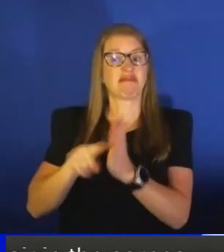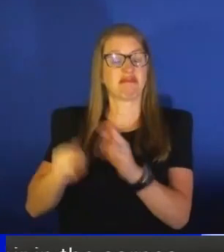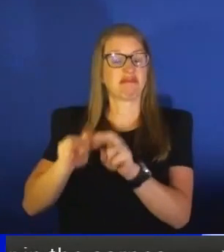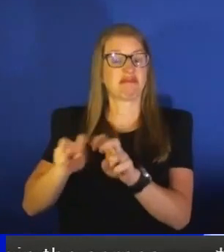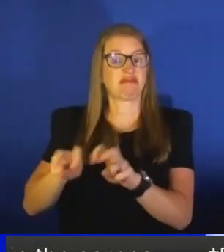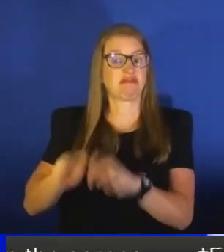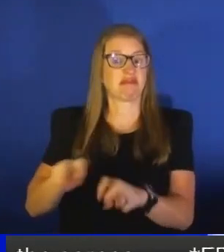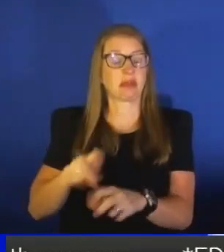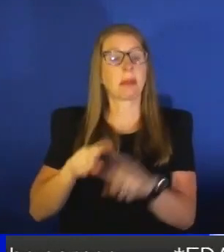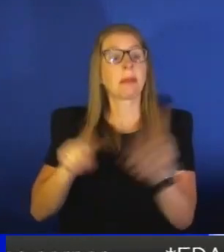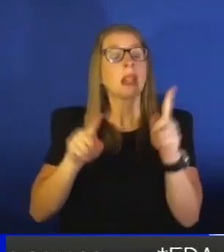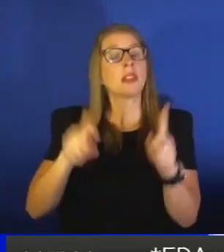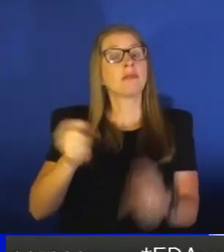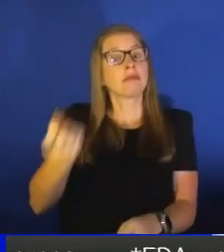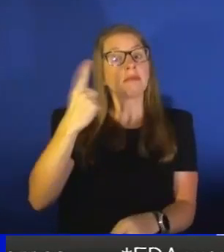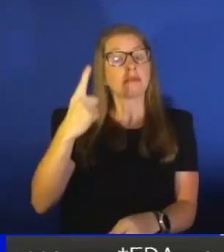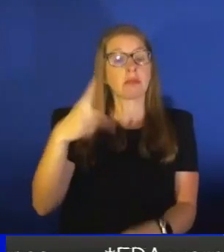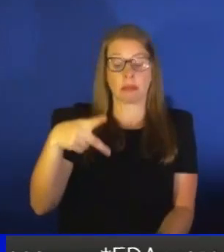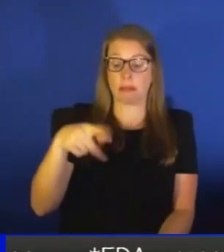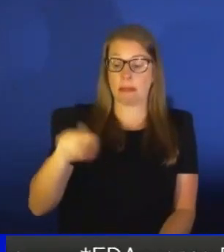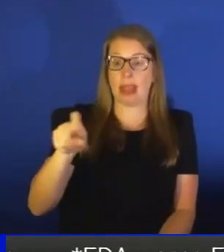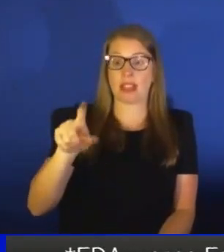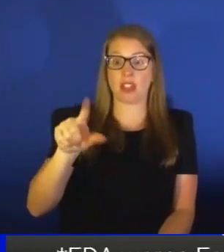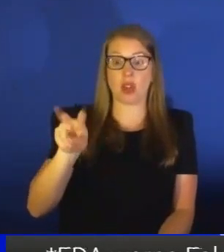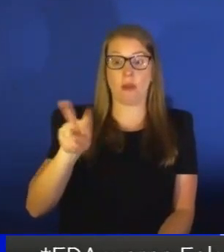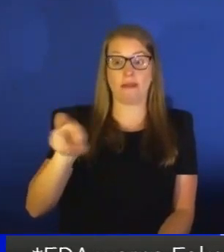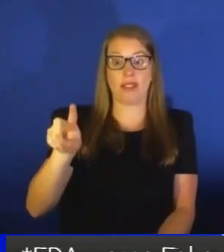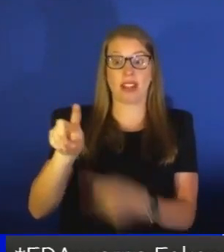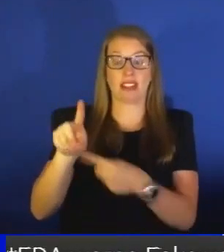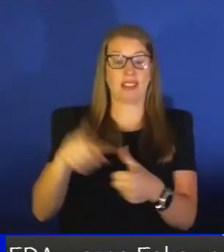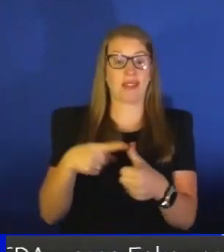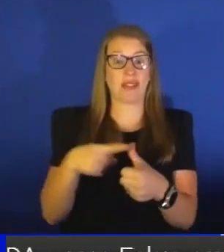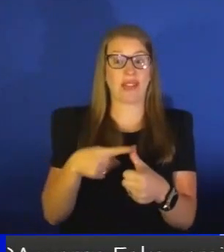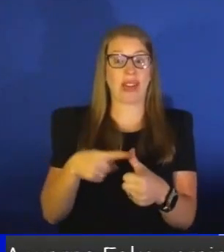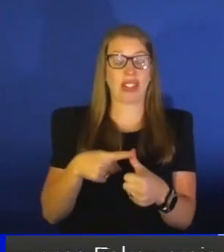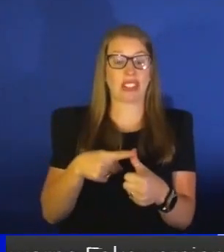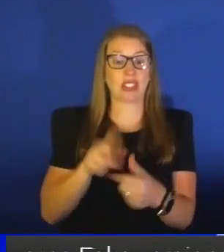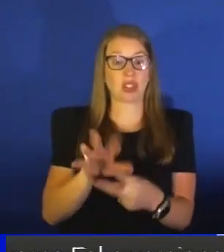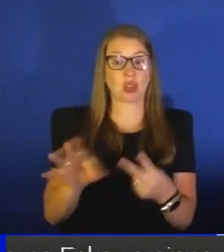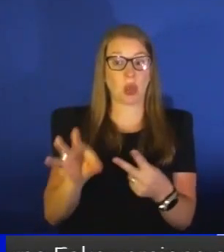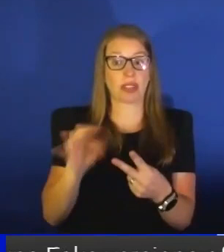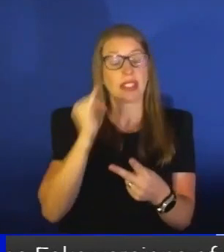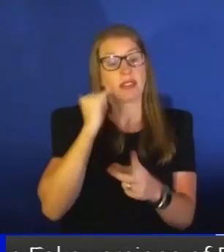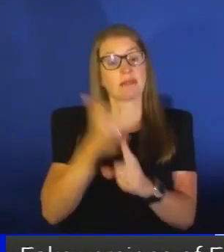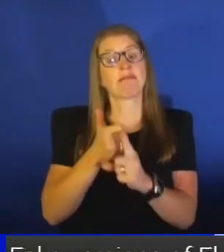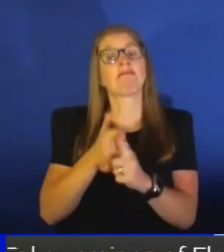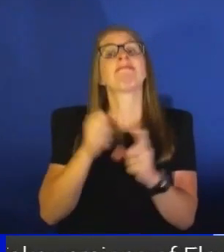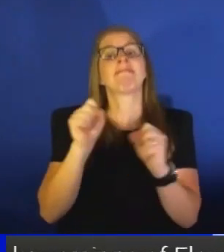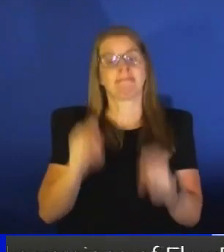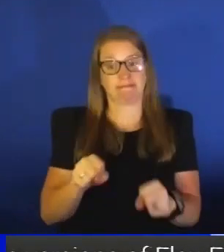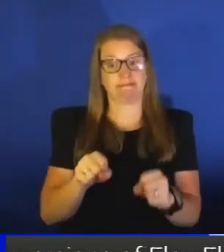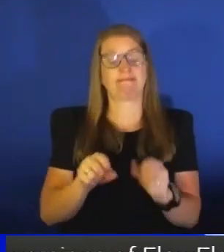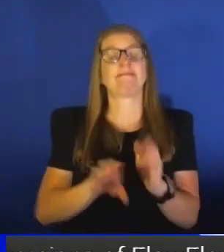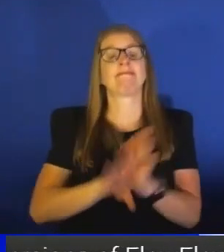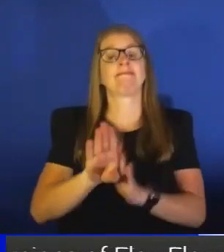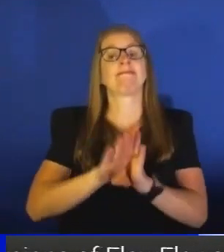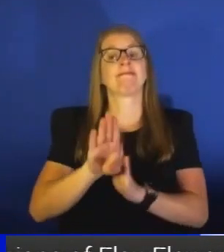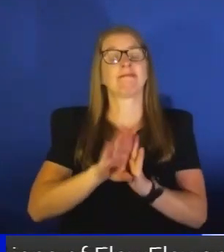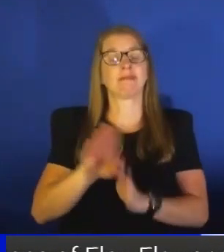should understand that Paxlovid continues to be the first choice if you do get